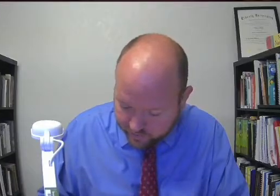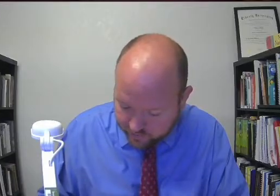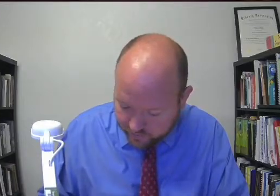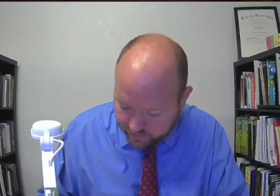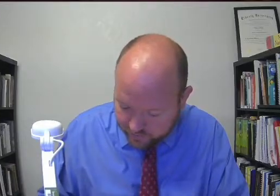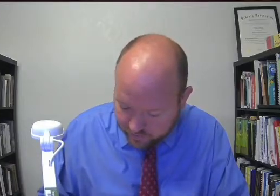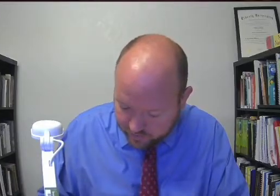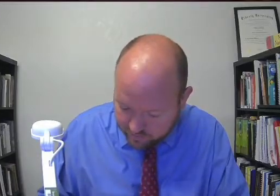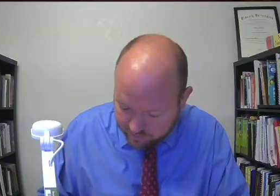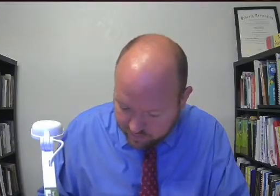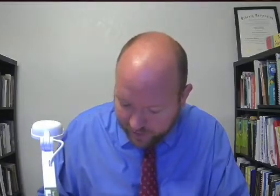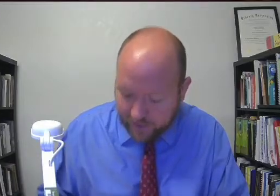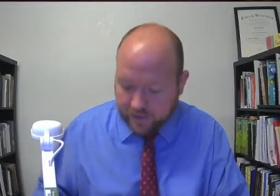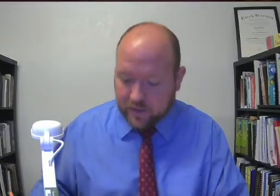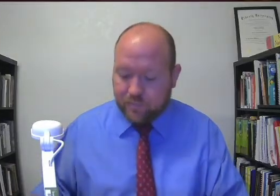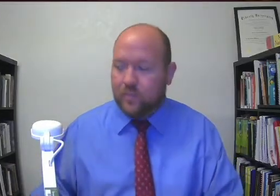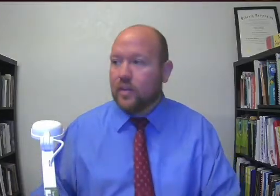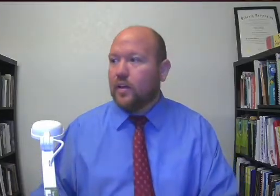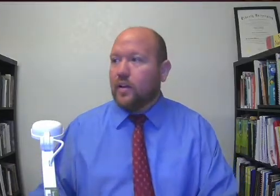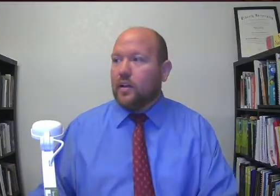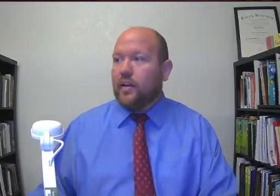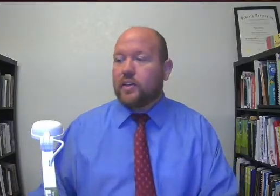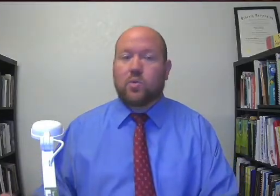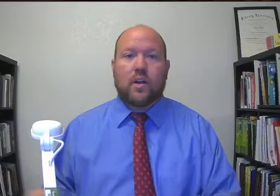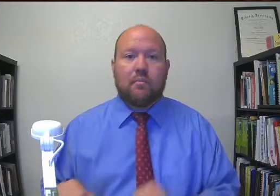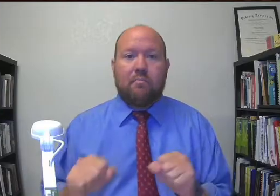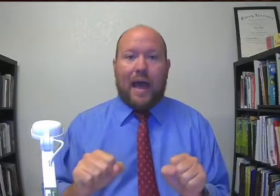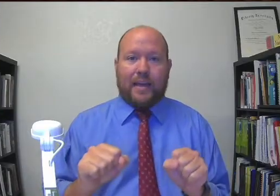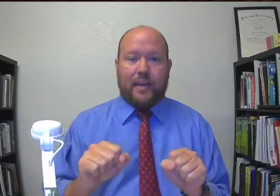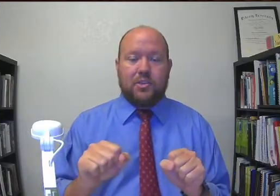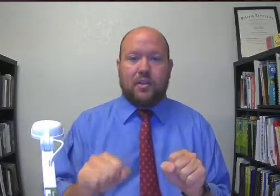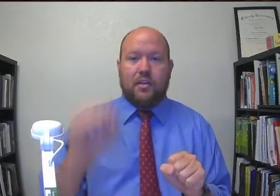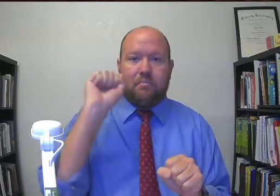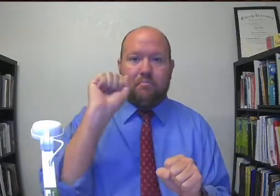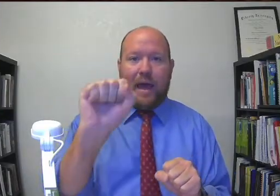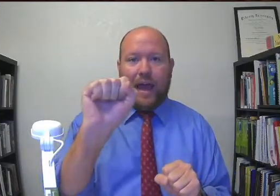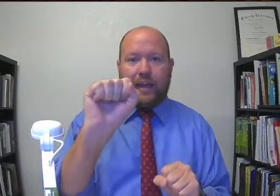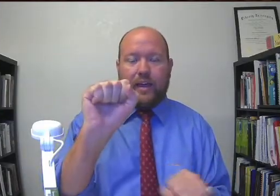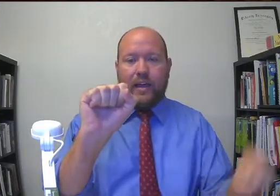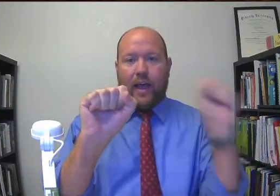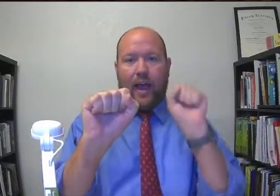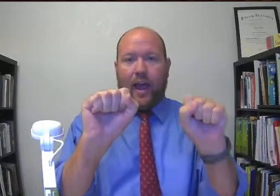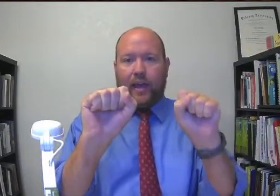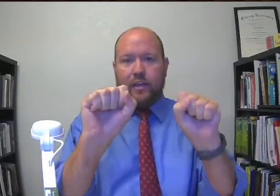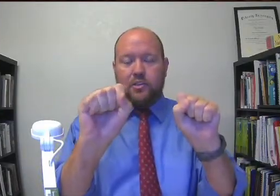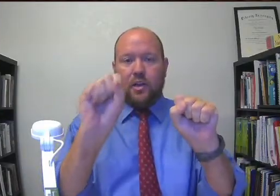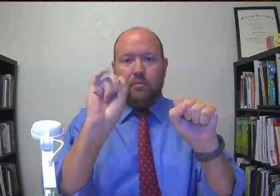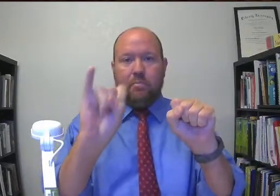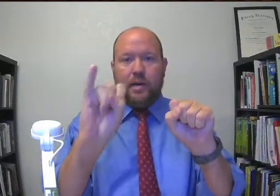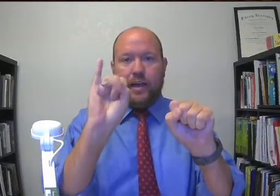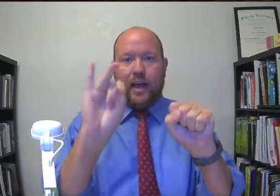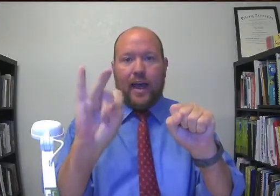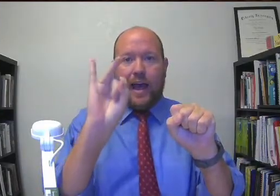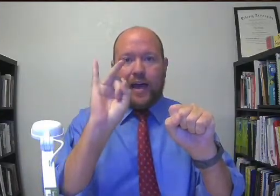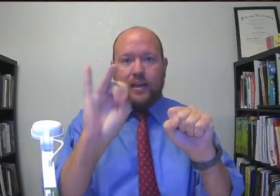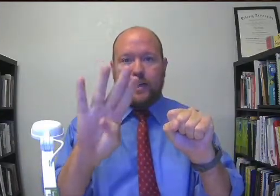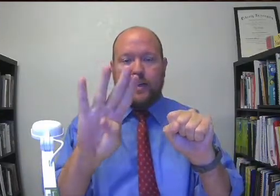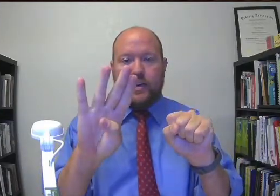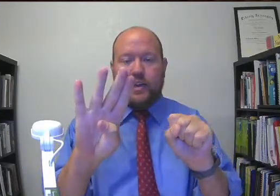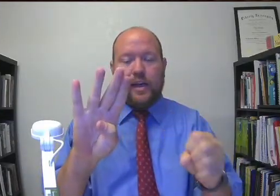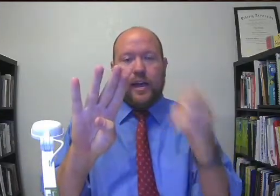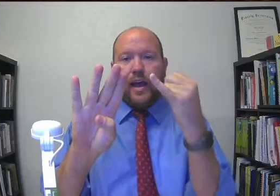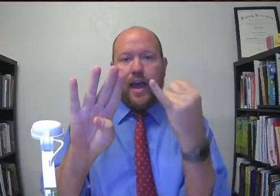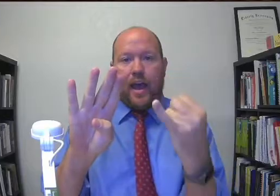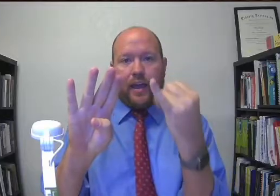P-a-k. Pack. Next word, package. Pack. Age. P-a-k.